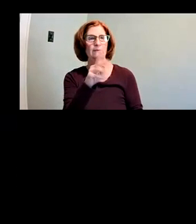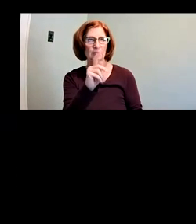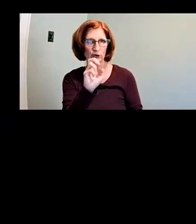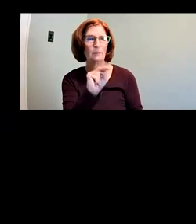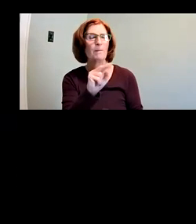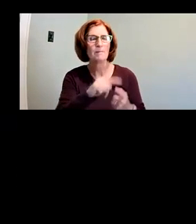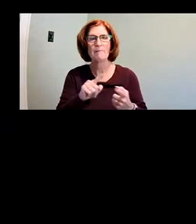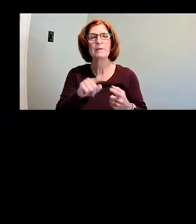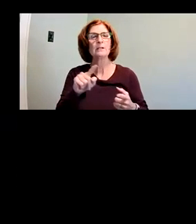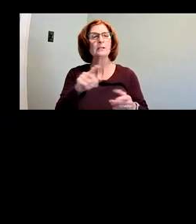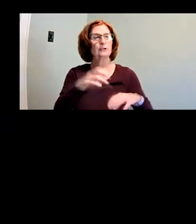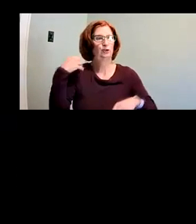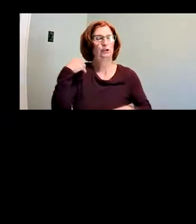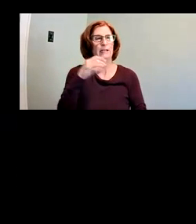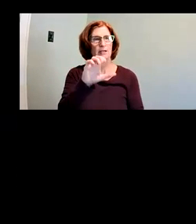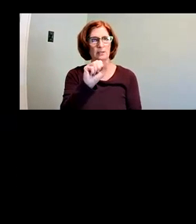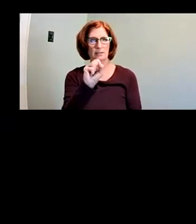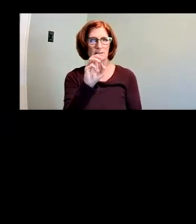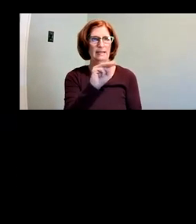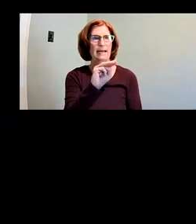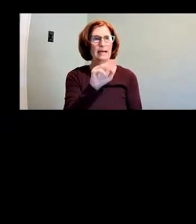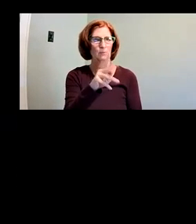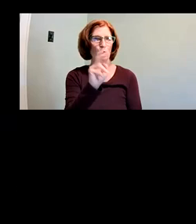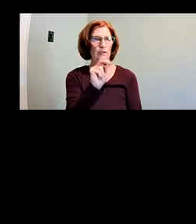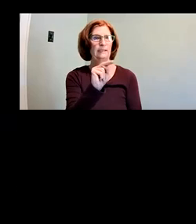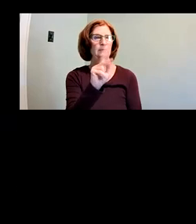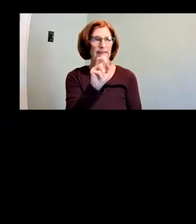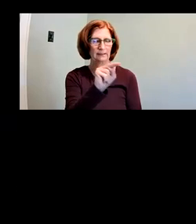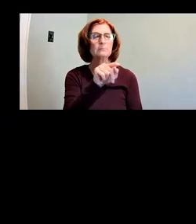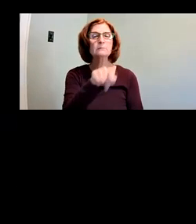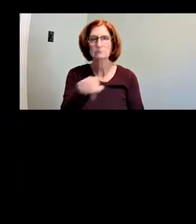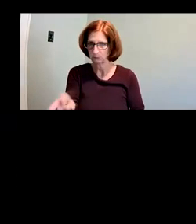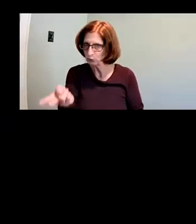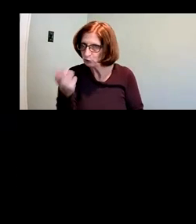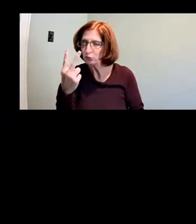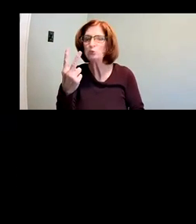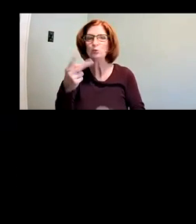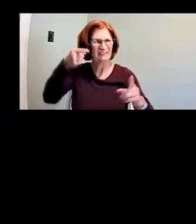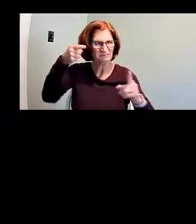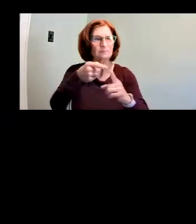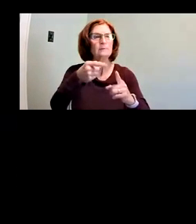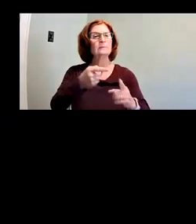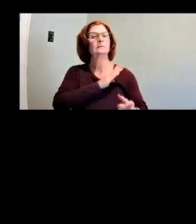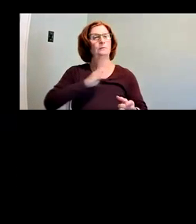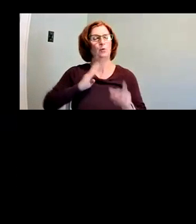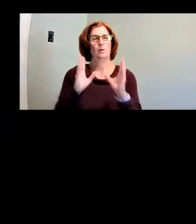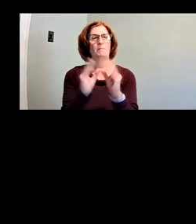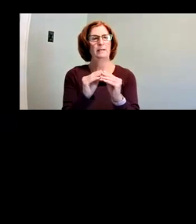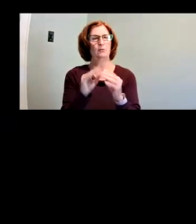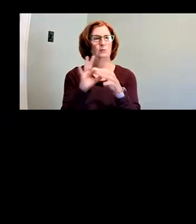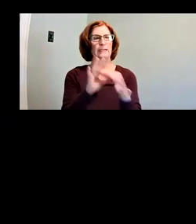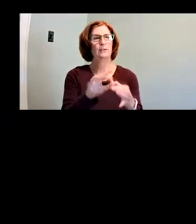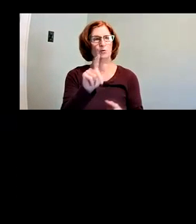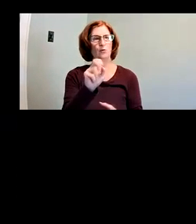Sam Williamson. So we have had two special board meetings dedicated to the Lower Hill. Today, we will